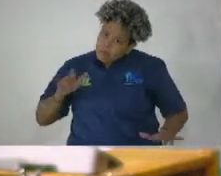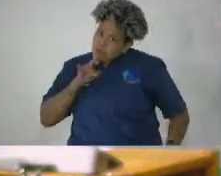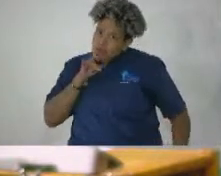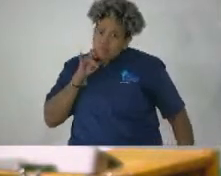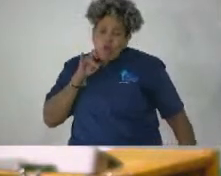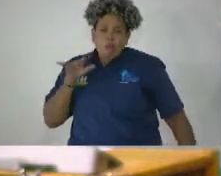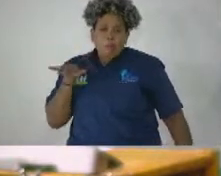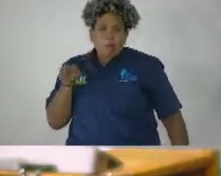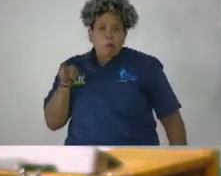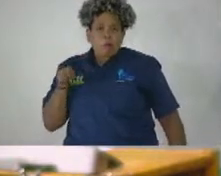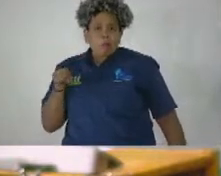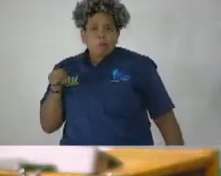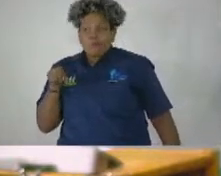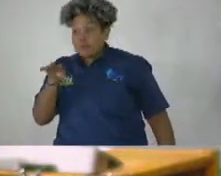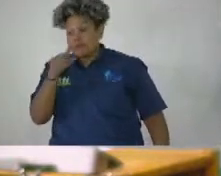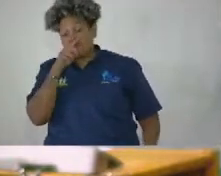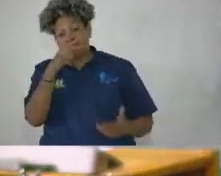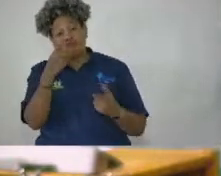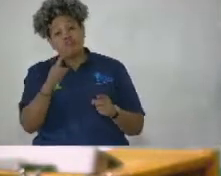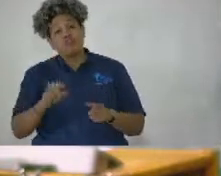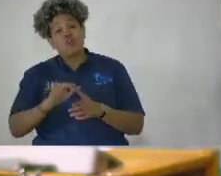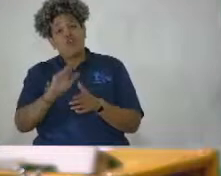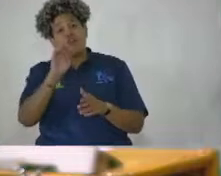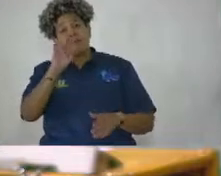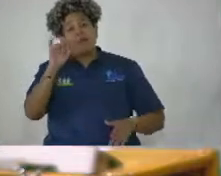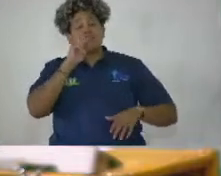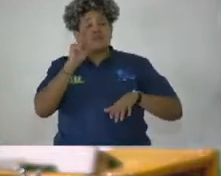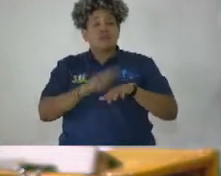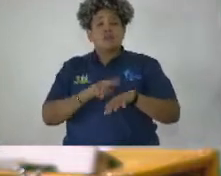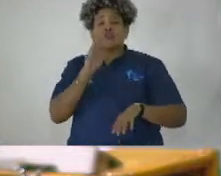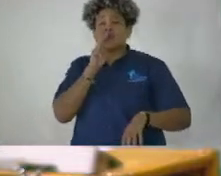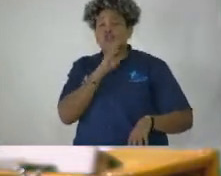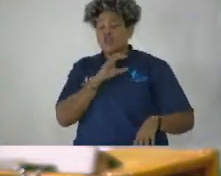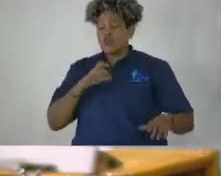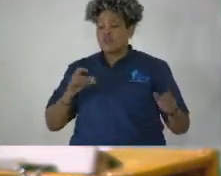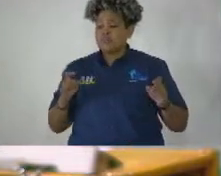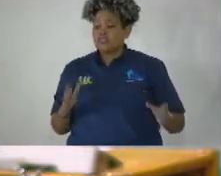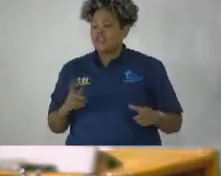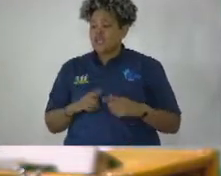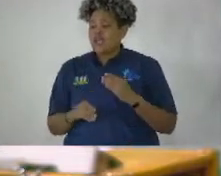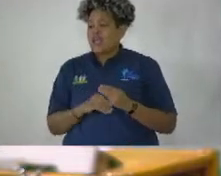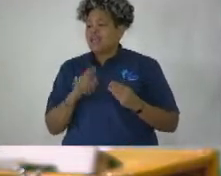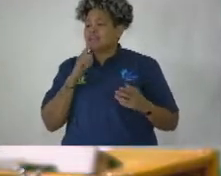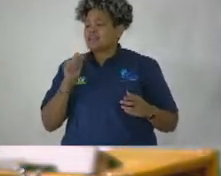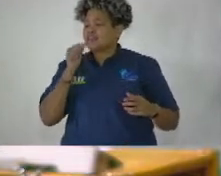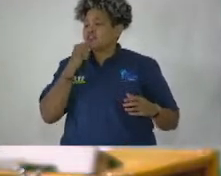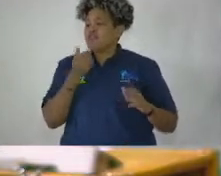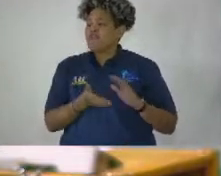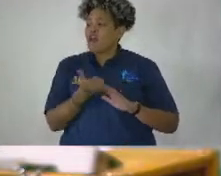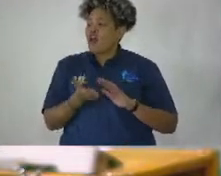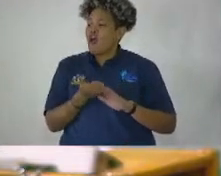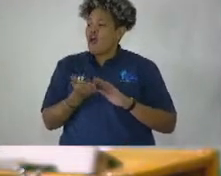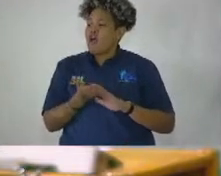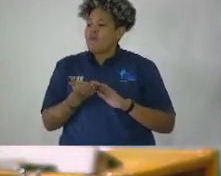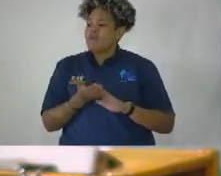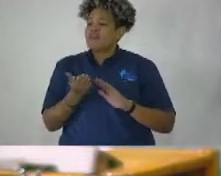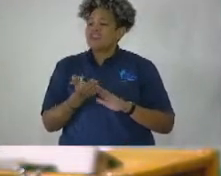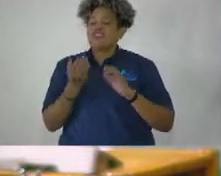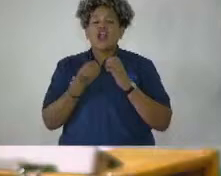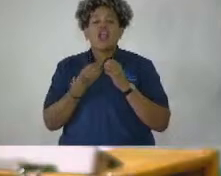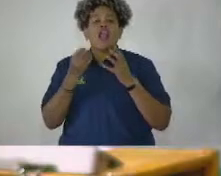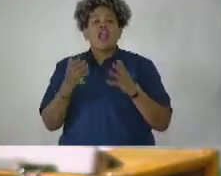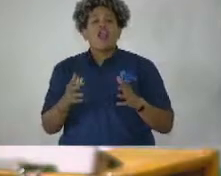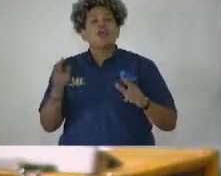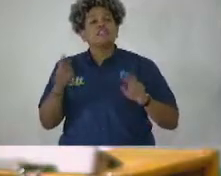As a result of Hurricane Beryl, the National Water Commission suffered operational losses.